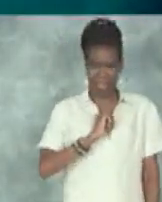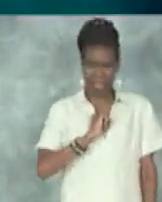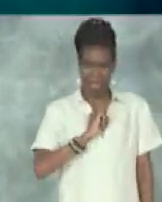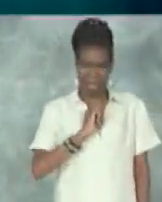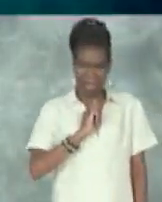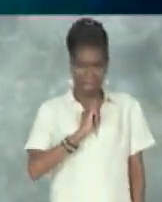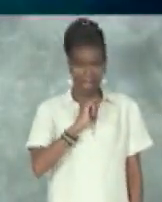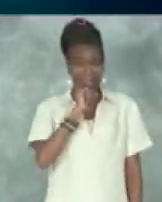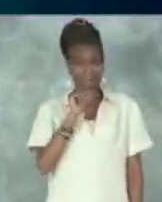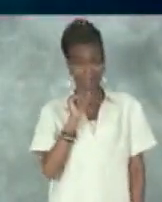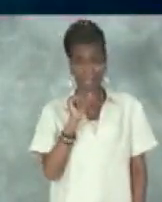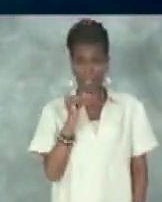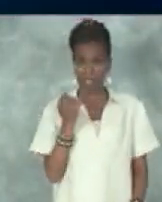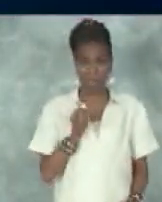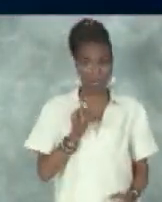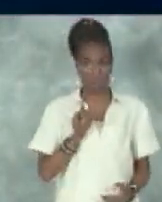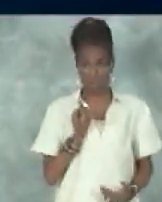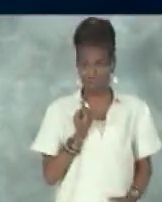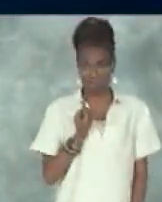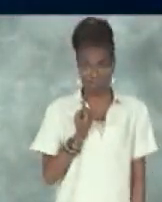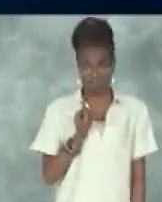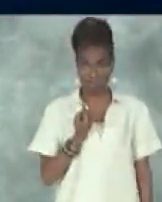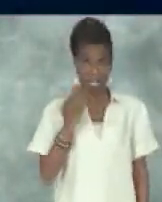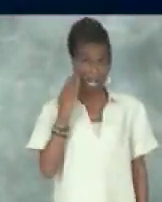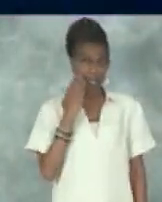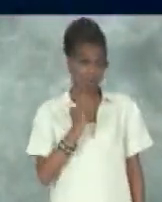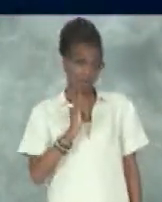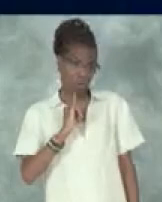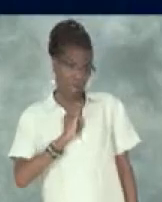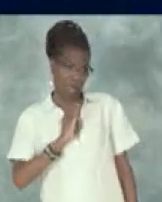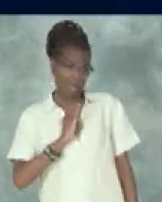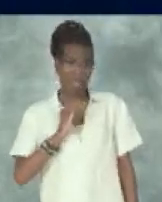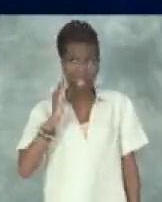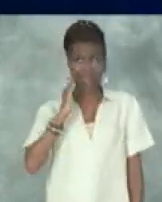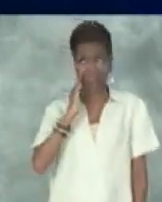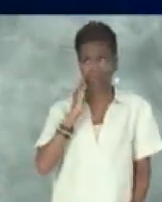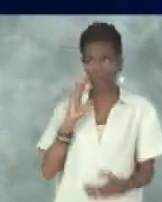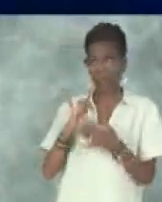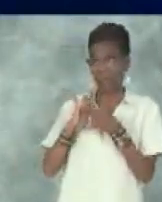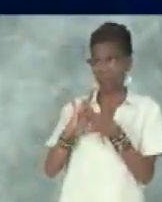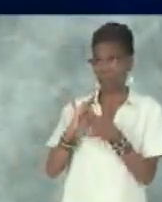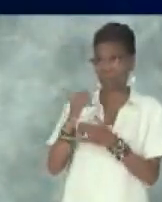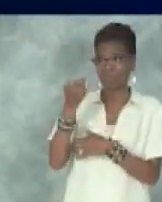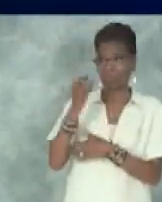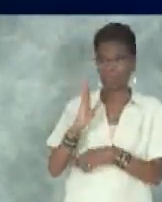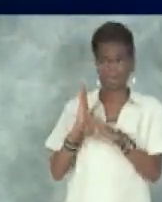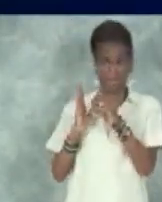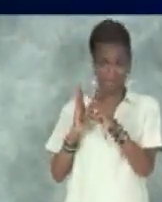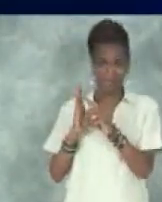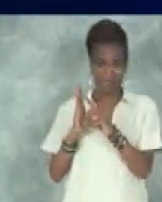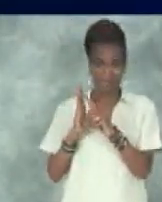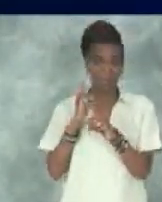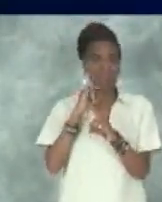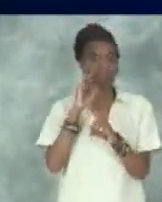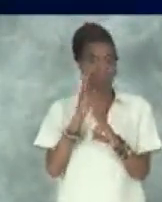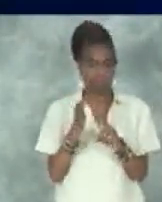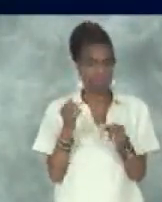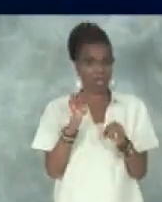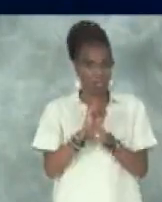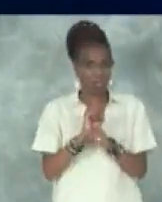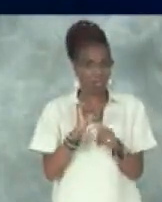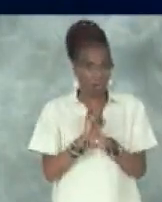not alone. I know there is a resolution. This will work out.